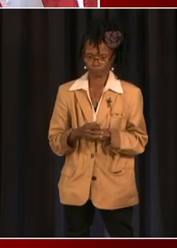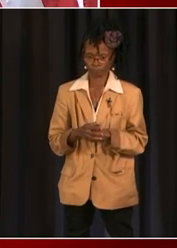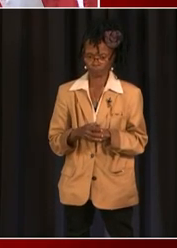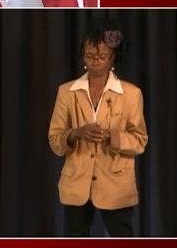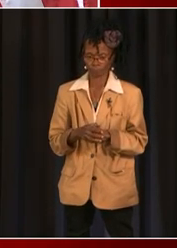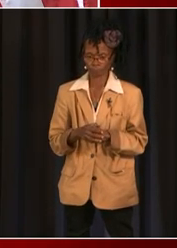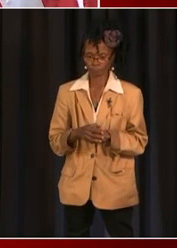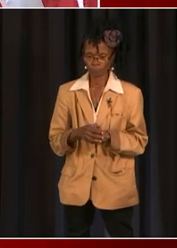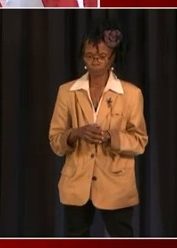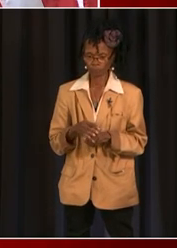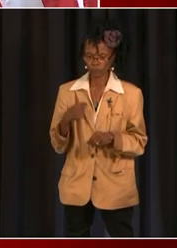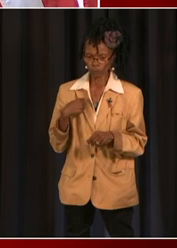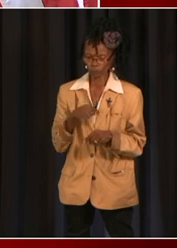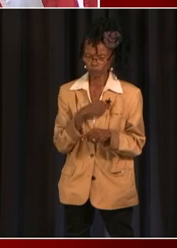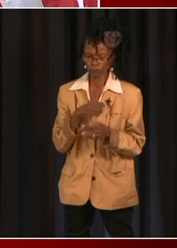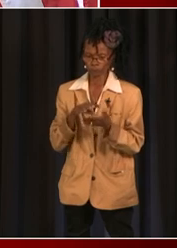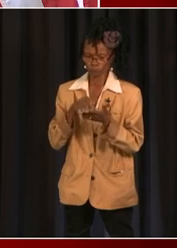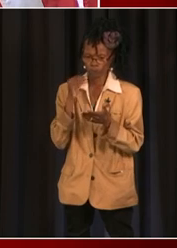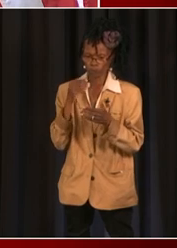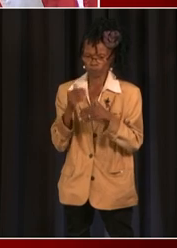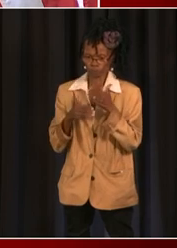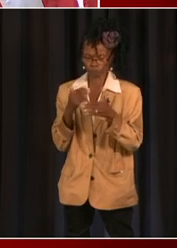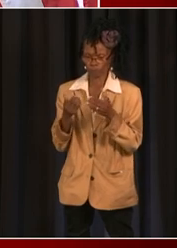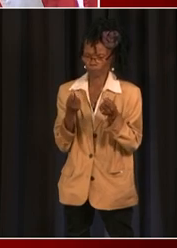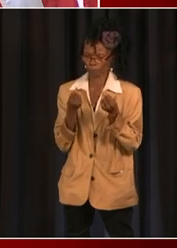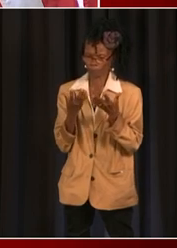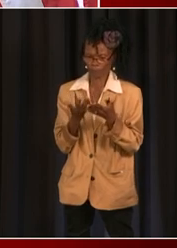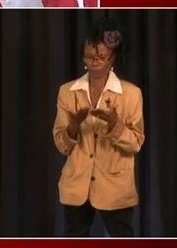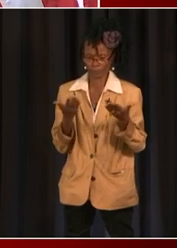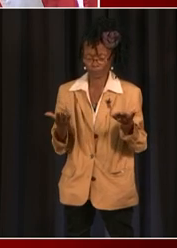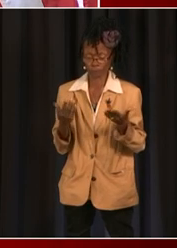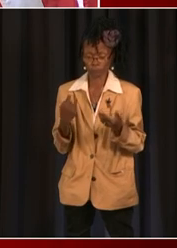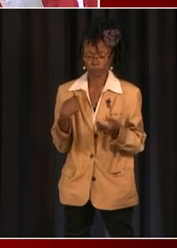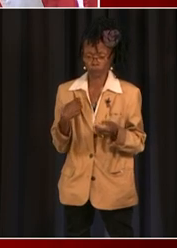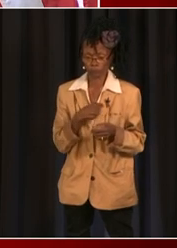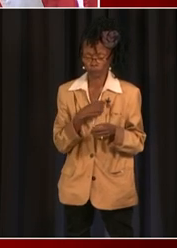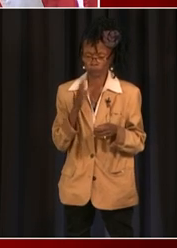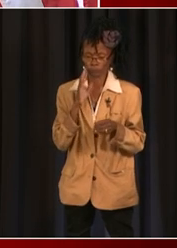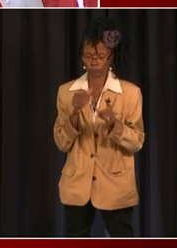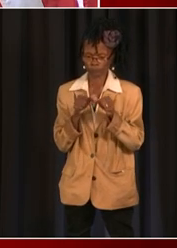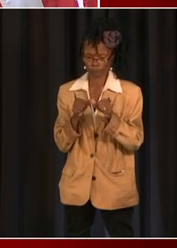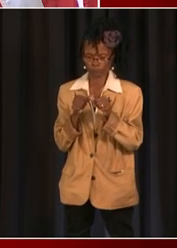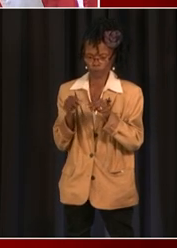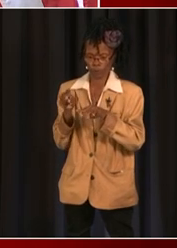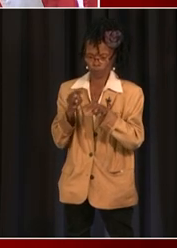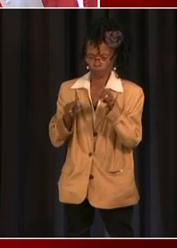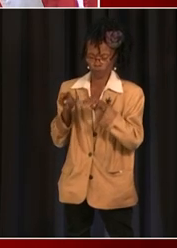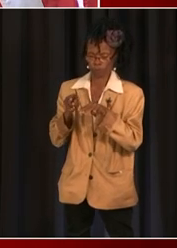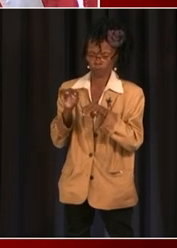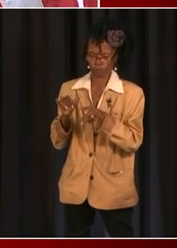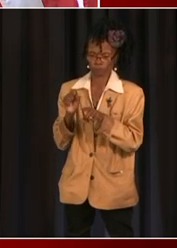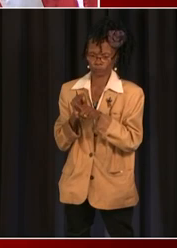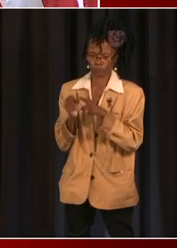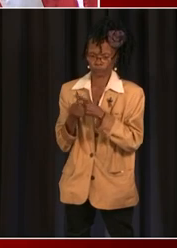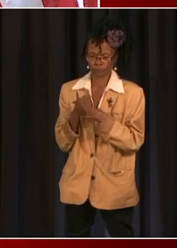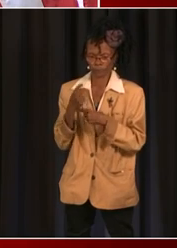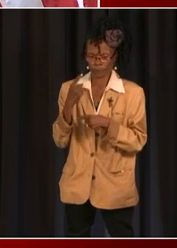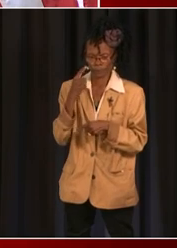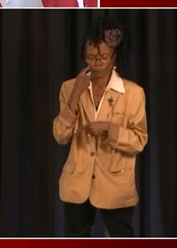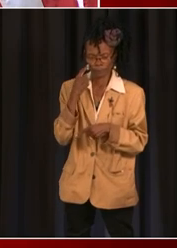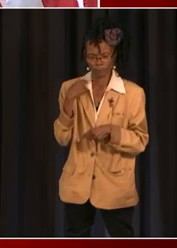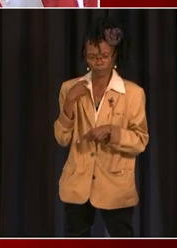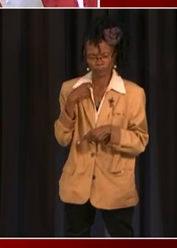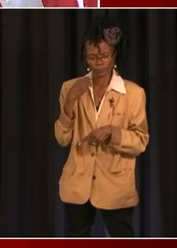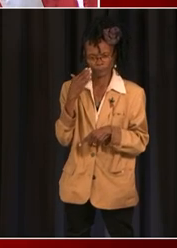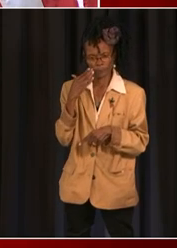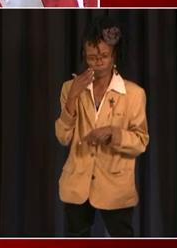our critical learning over the past several months. So we will continue to monitor the situation. I think you know, Mark, that I